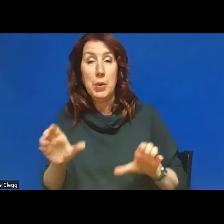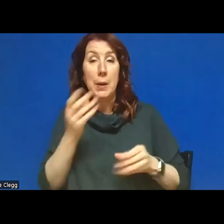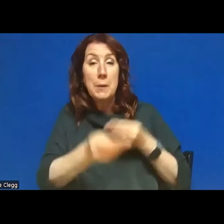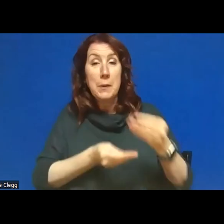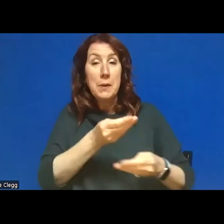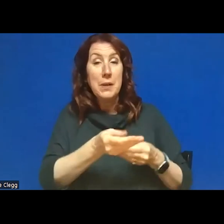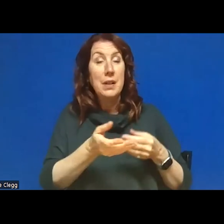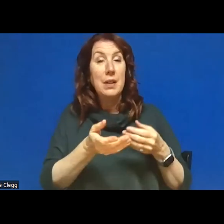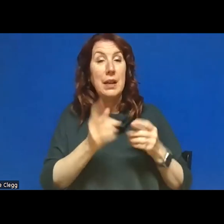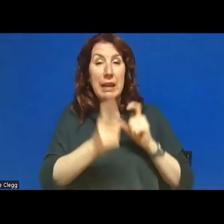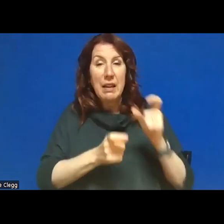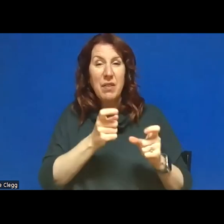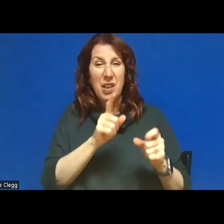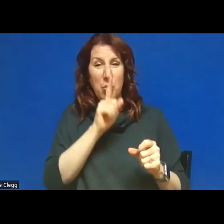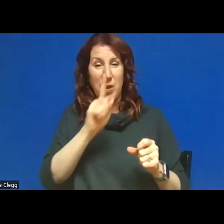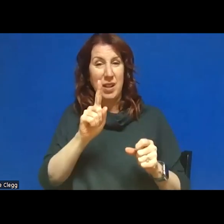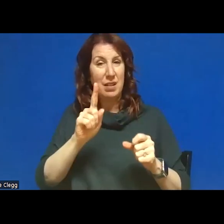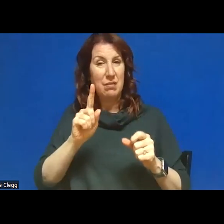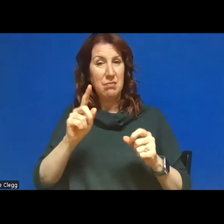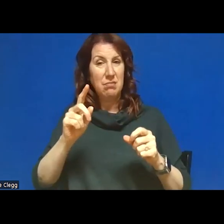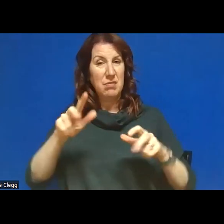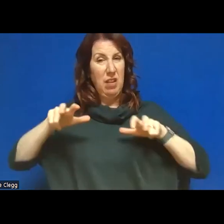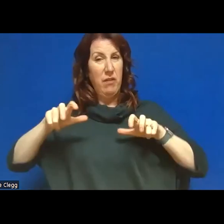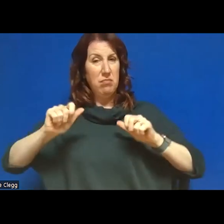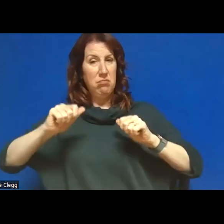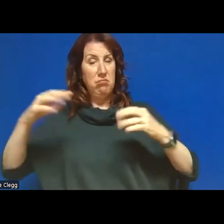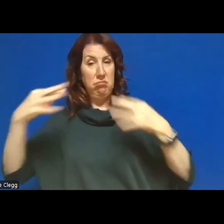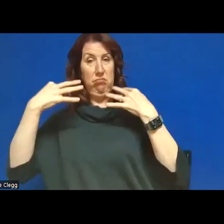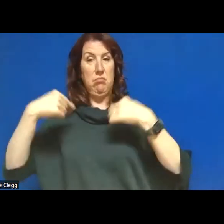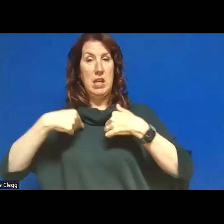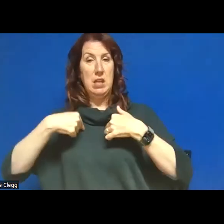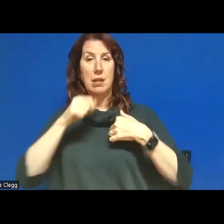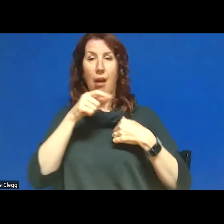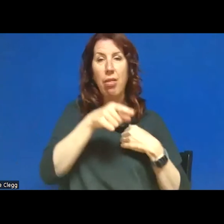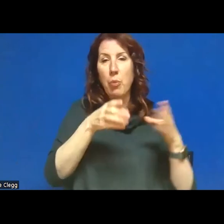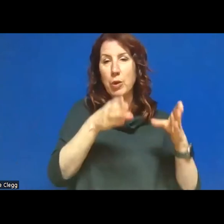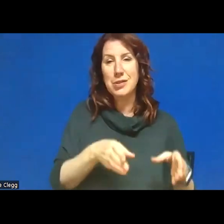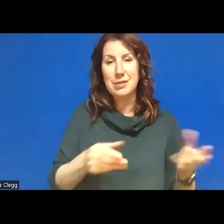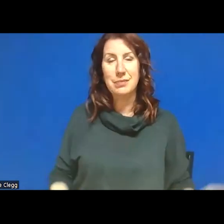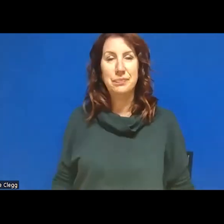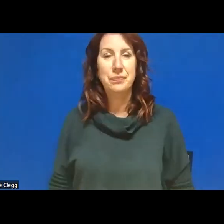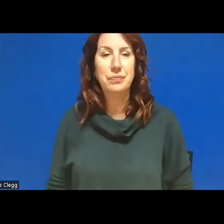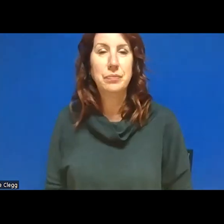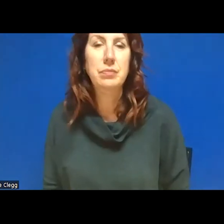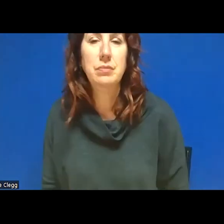just extolling themselves. How many videos have you seen of